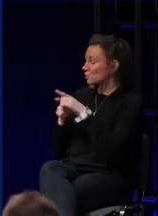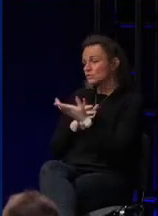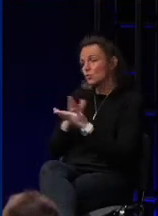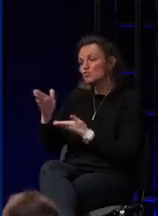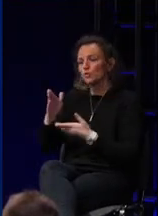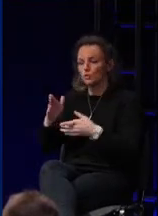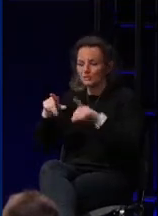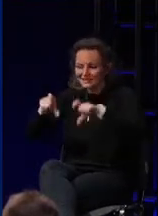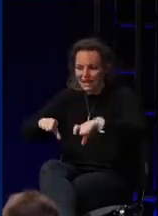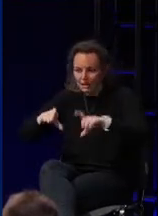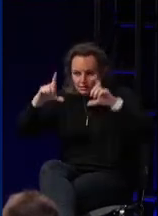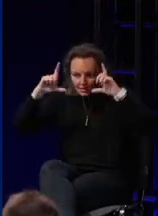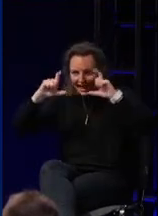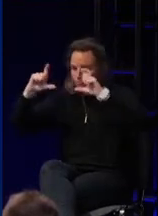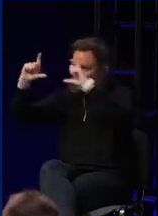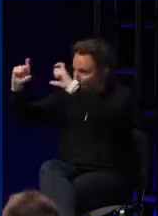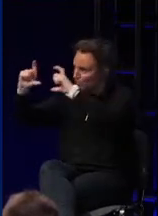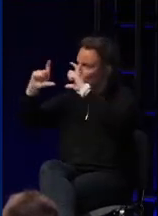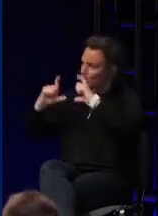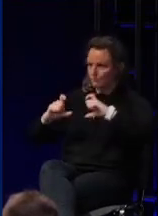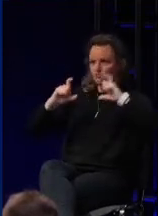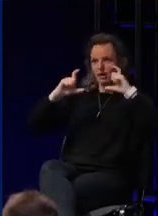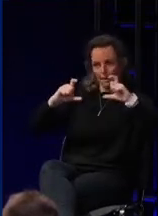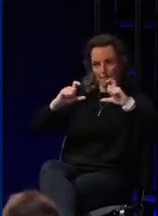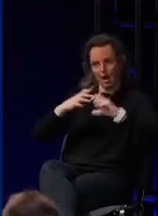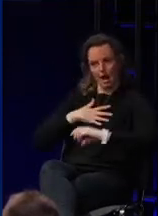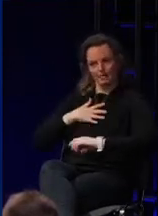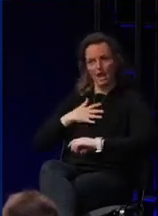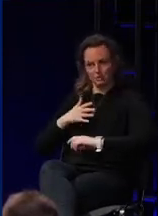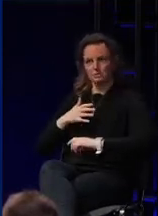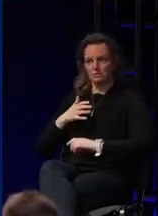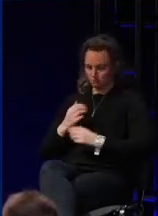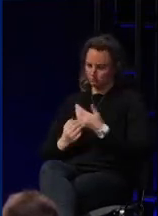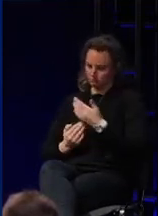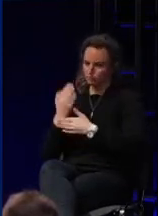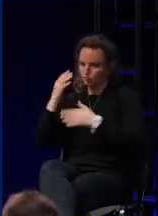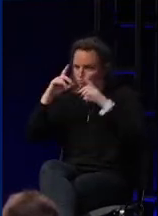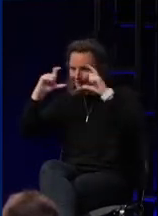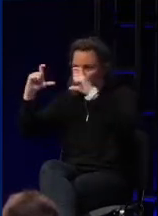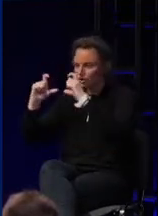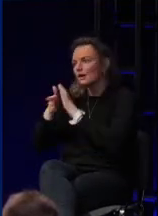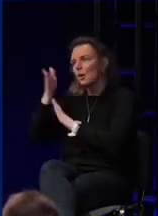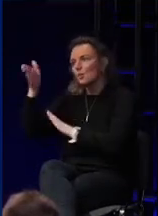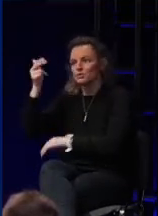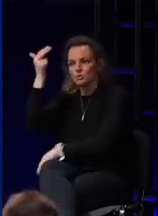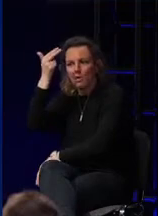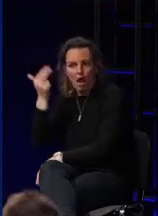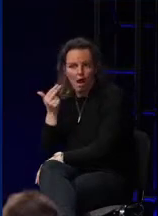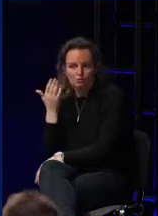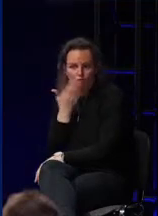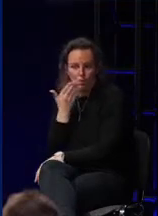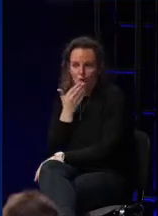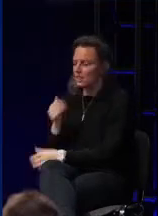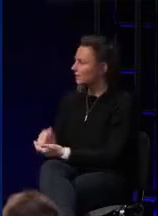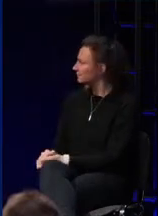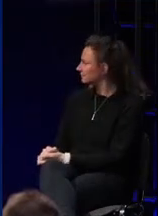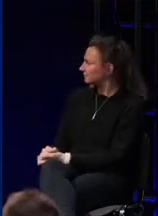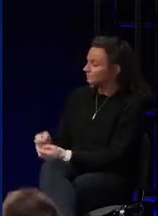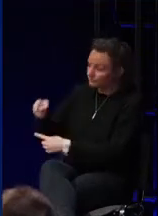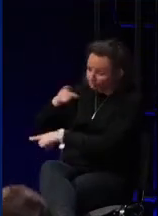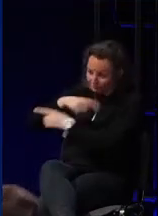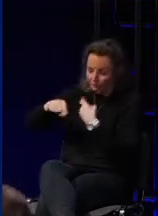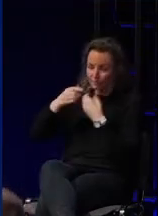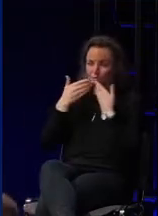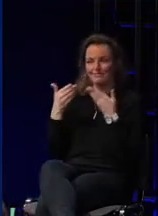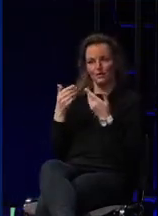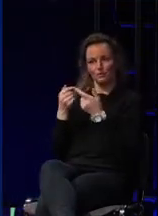was a stills camera in the house, and I started to take pictures, and then went to art school. Fantastic. Well, everybody, thank you again